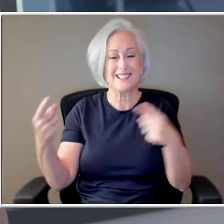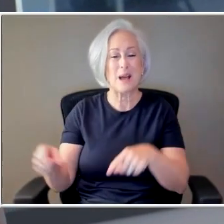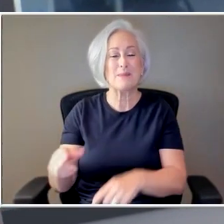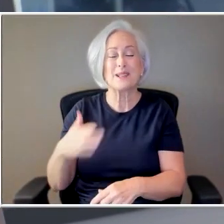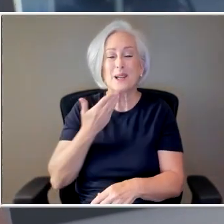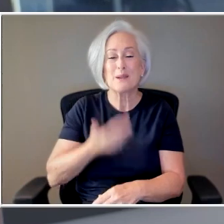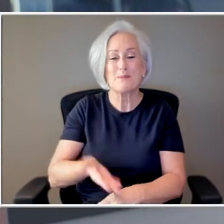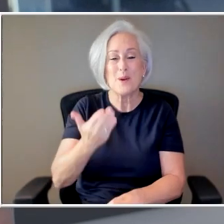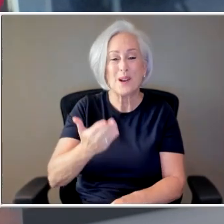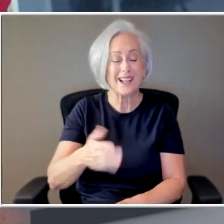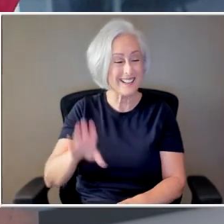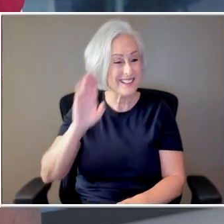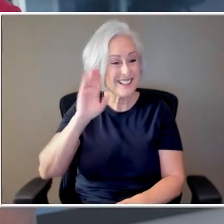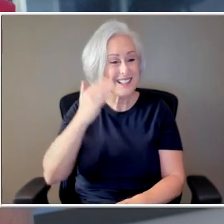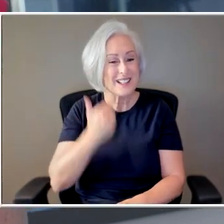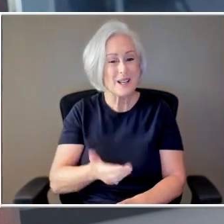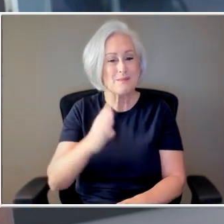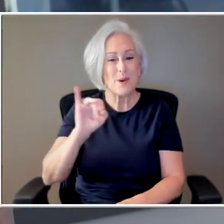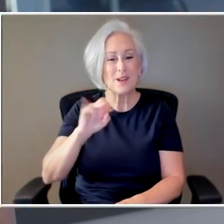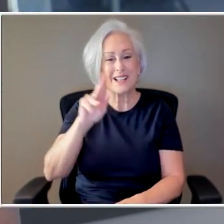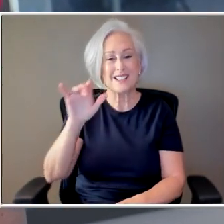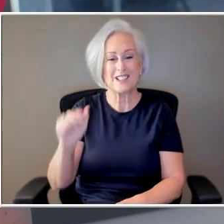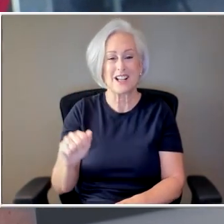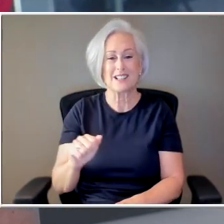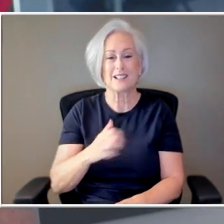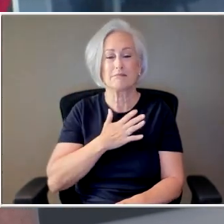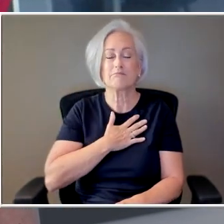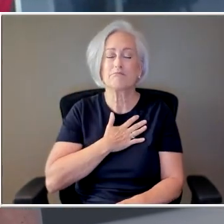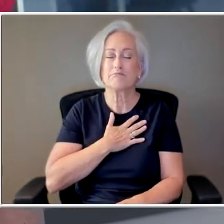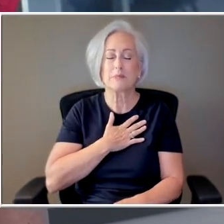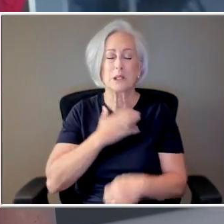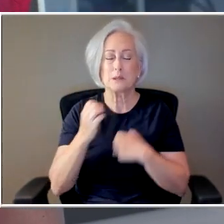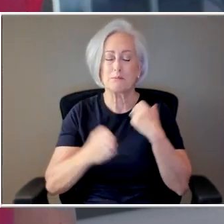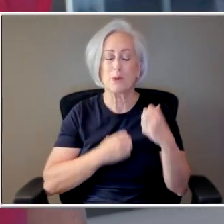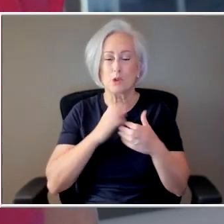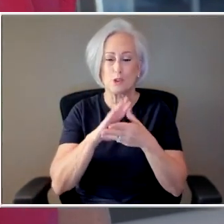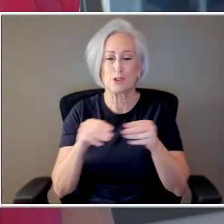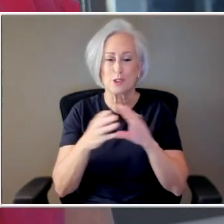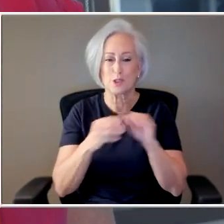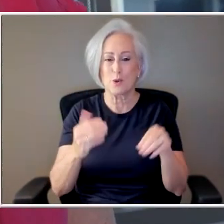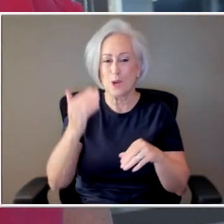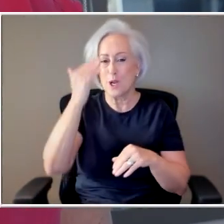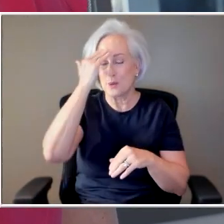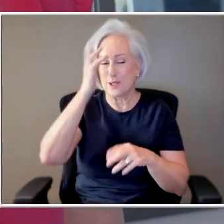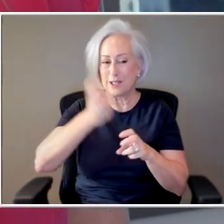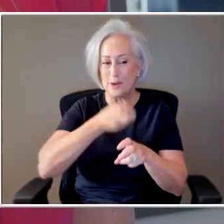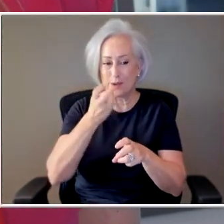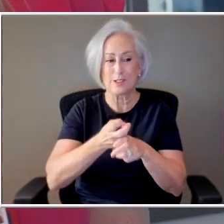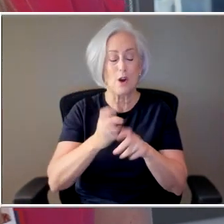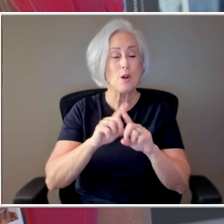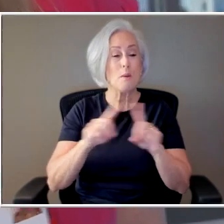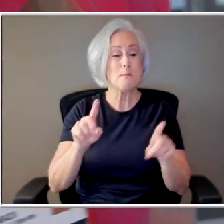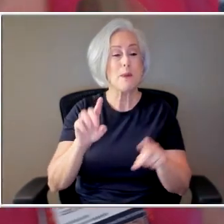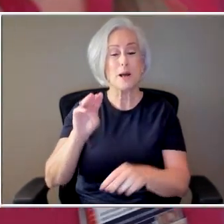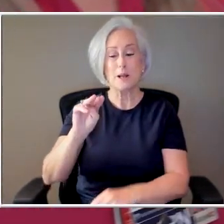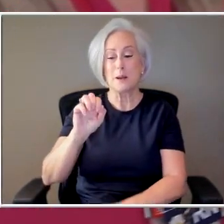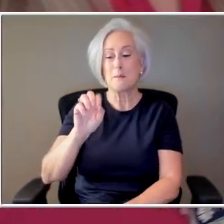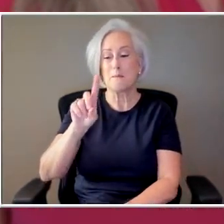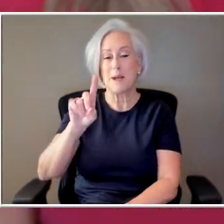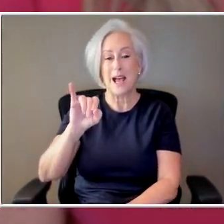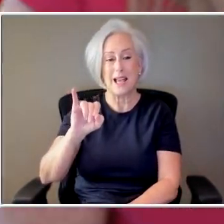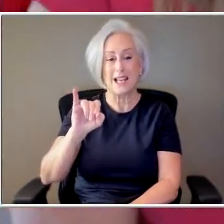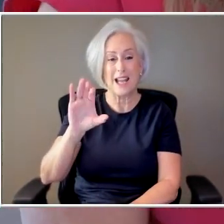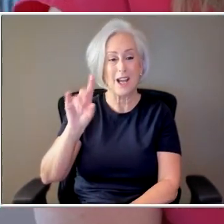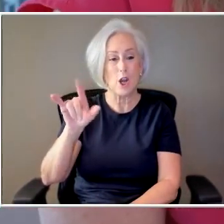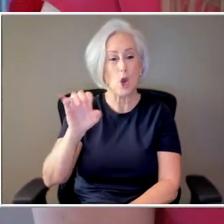Hey, good morning, Jessica. This is really a moving story. We know it's a difficult story, too. I'm here with Maddie Cole. Maddie, explain what you do up